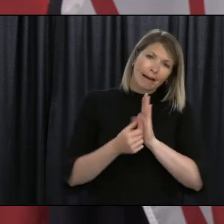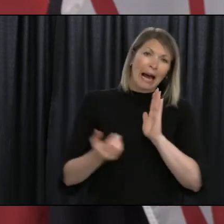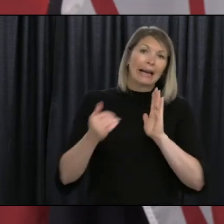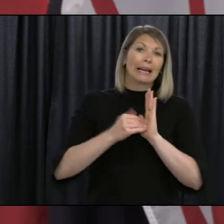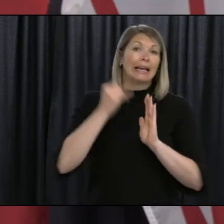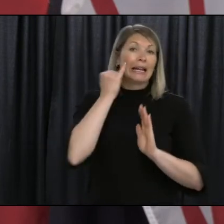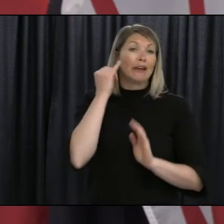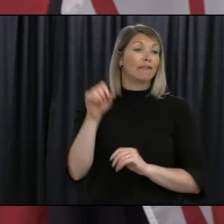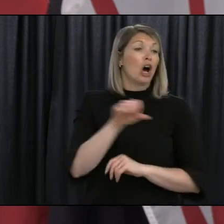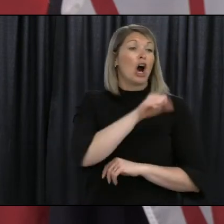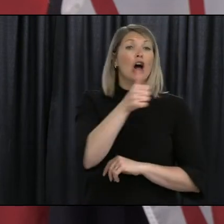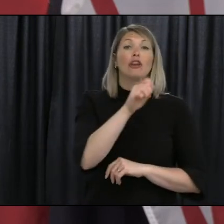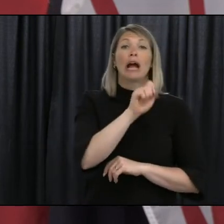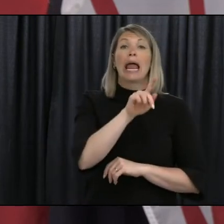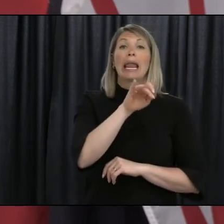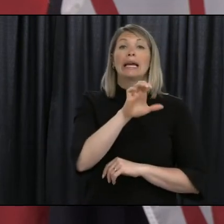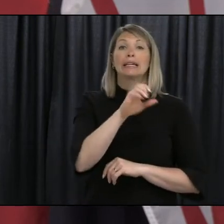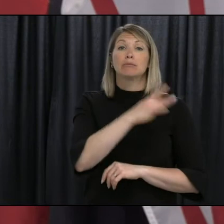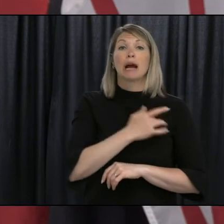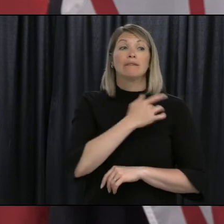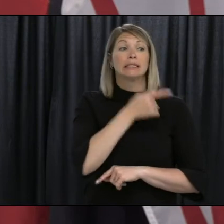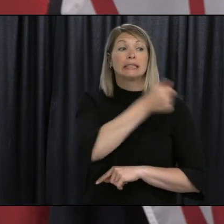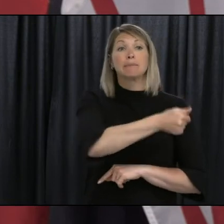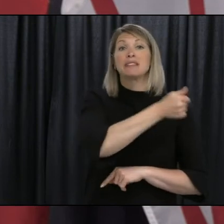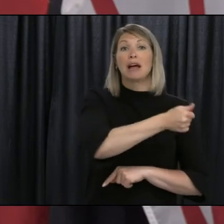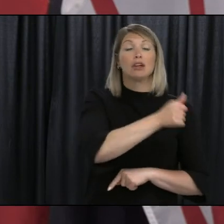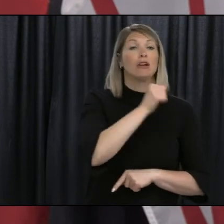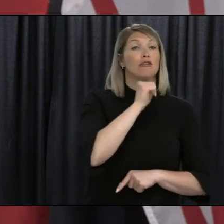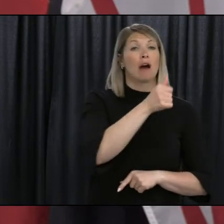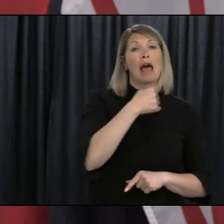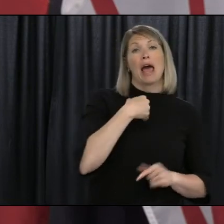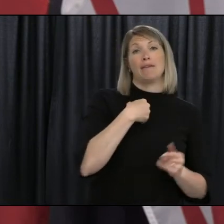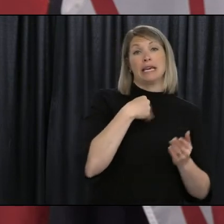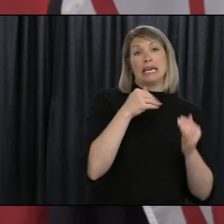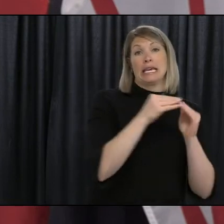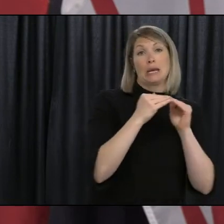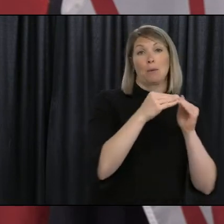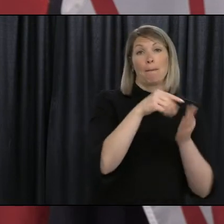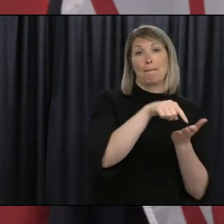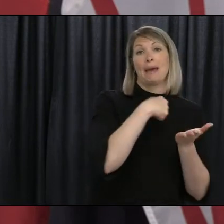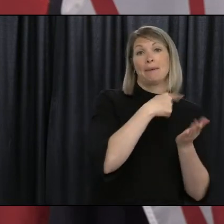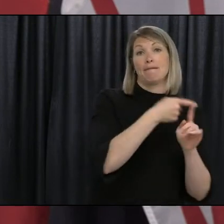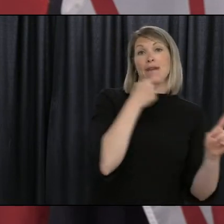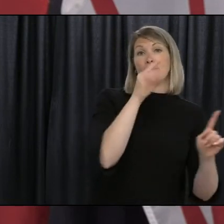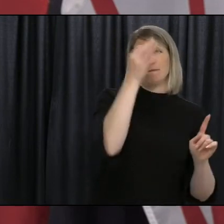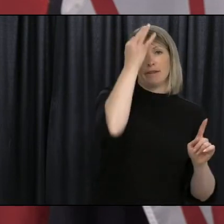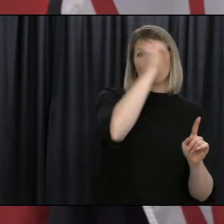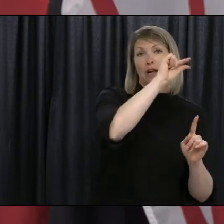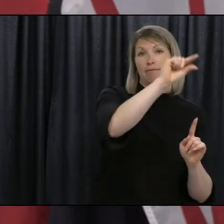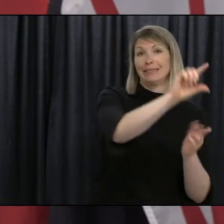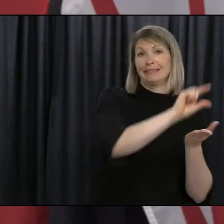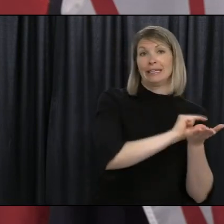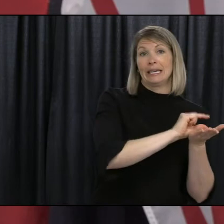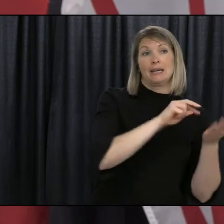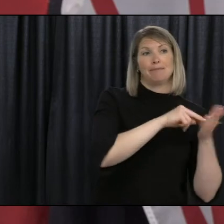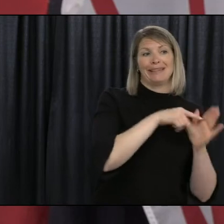provinces, their fiscal situation would not be much different than what we'd seen over the last 4 or 5 years